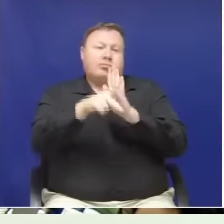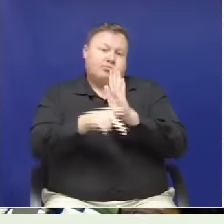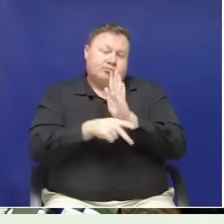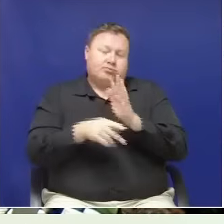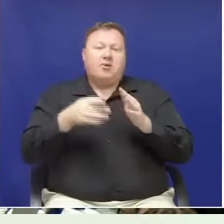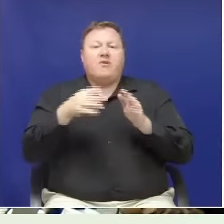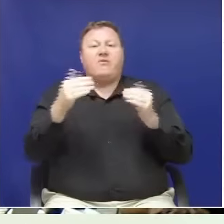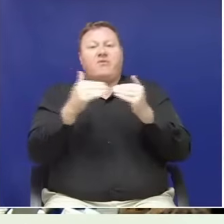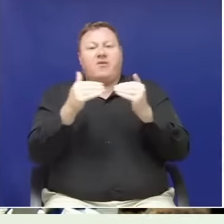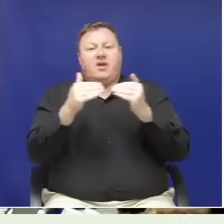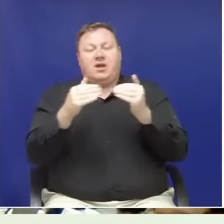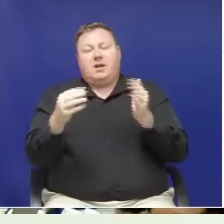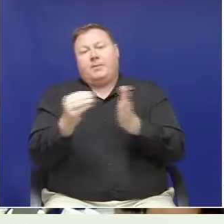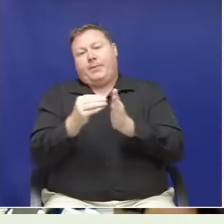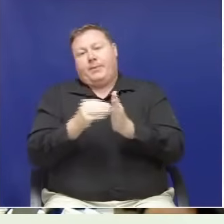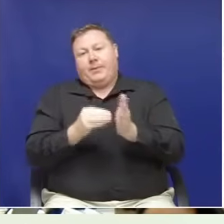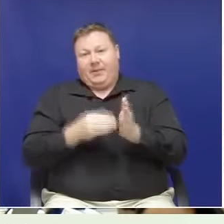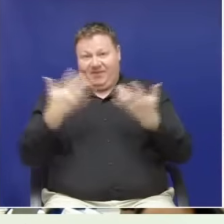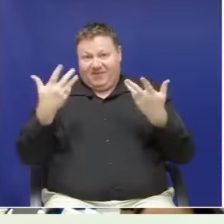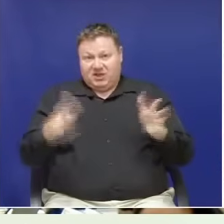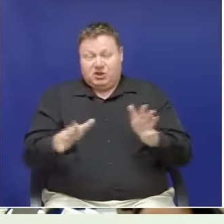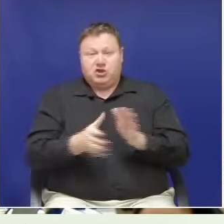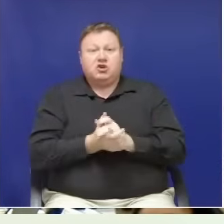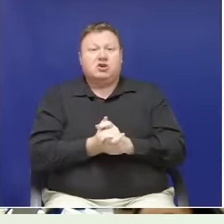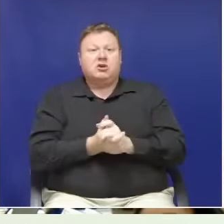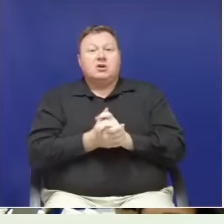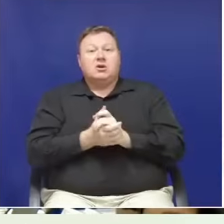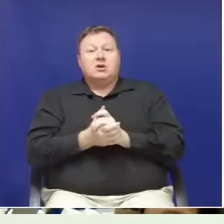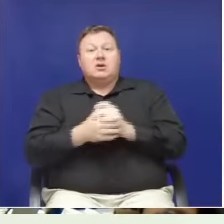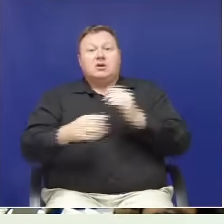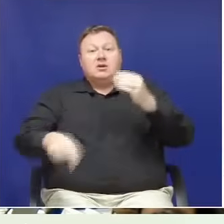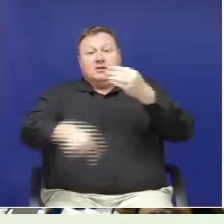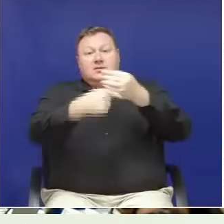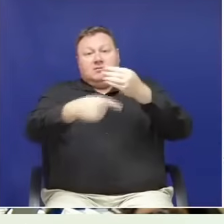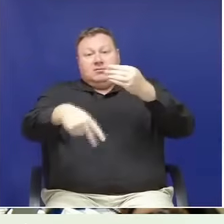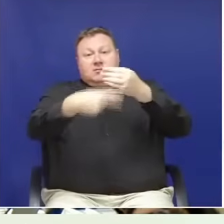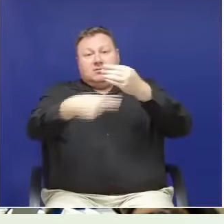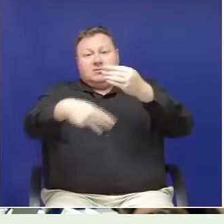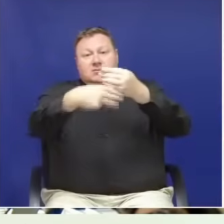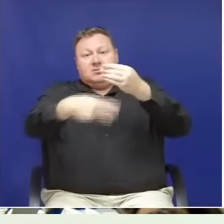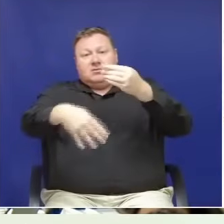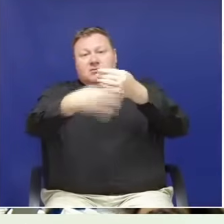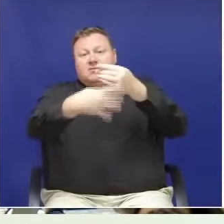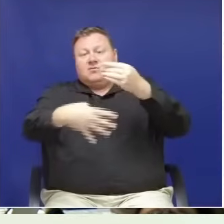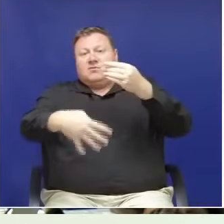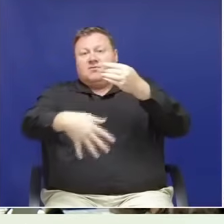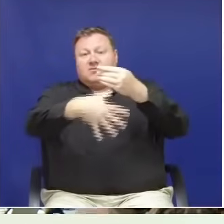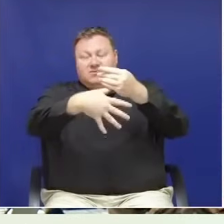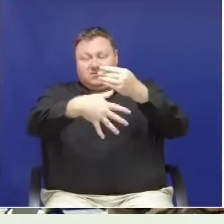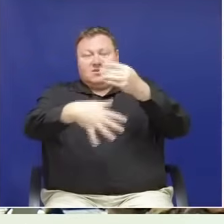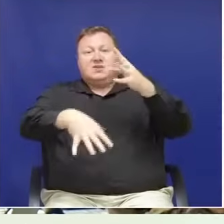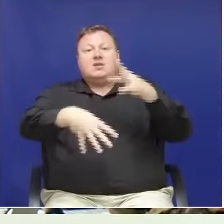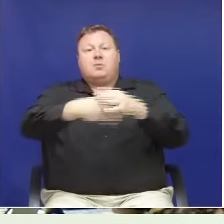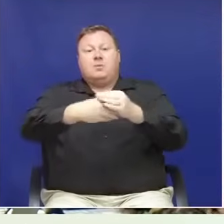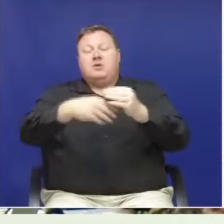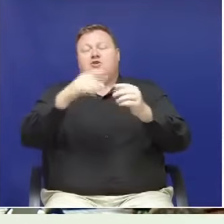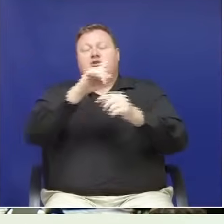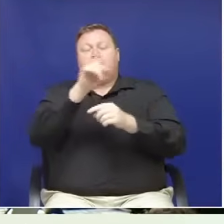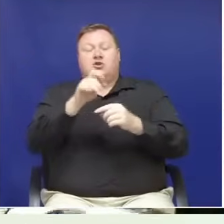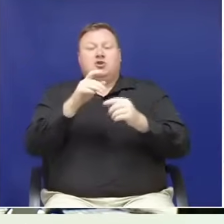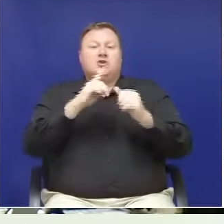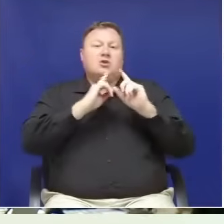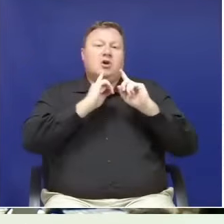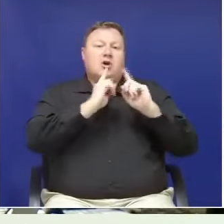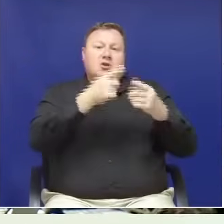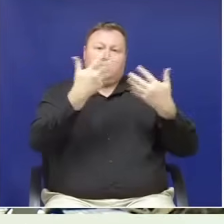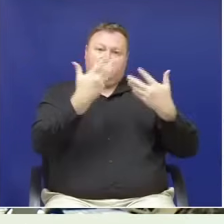applied. When all the supplementary questions have been answered by the Executive, we will proceed to the next question on the